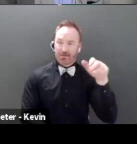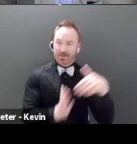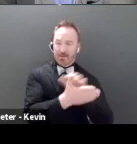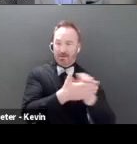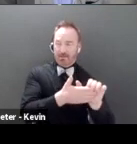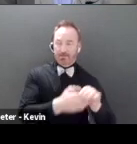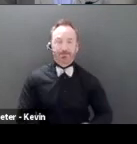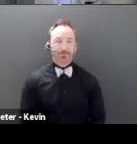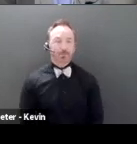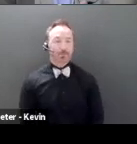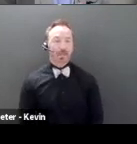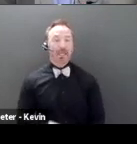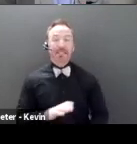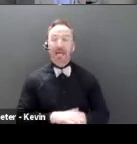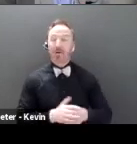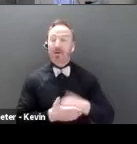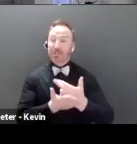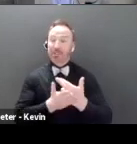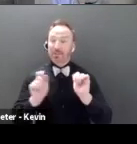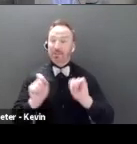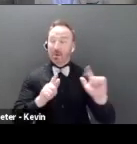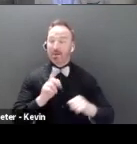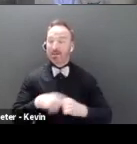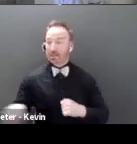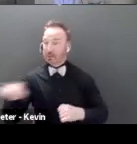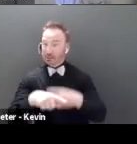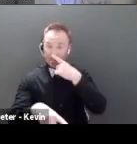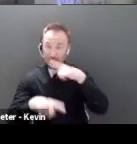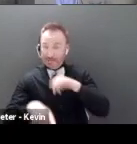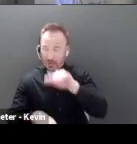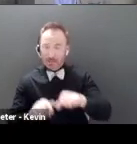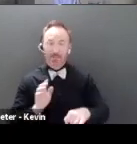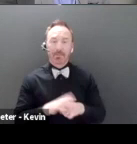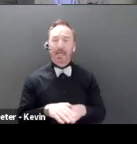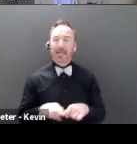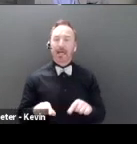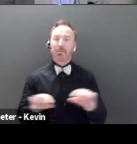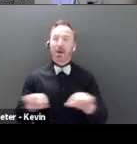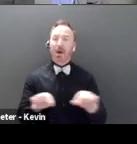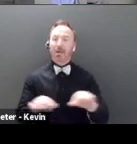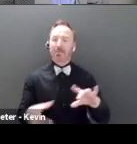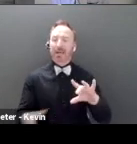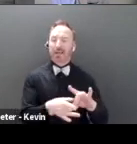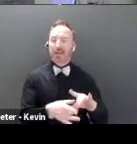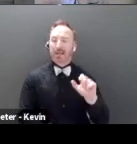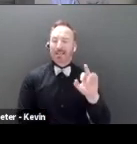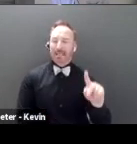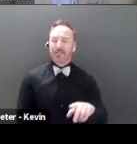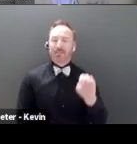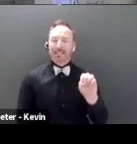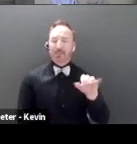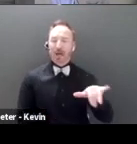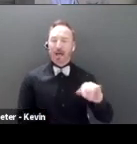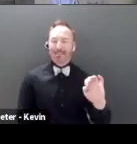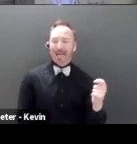A resource that I've posted, hopefully no one cheats right away, but there's a link at the bottom to EY tax calculators, and that's the most recent